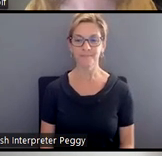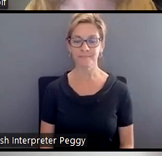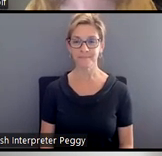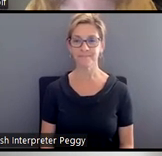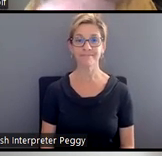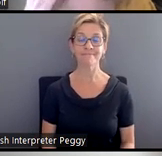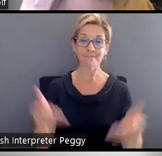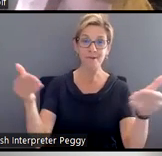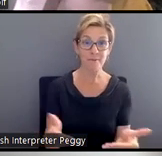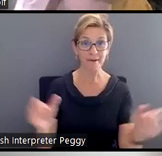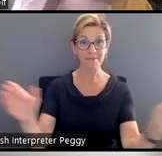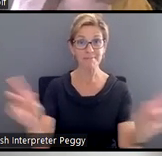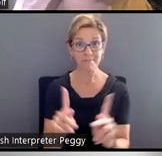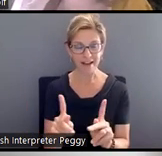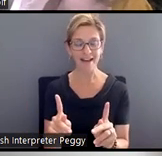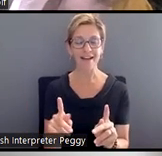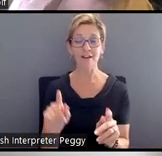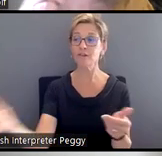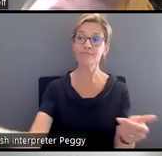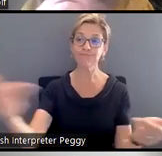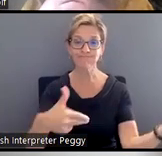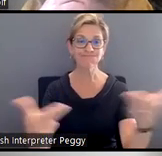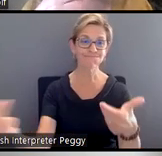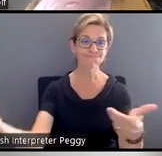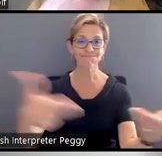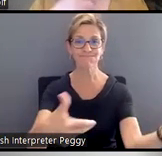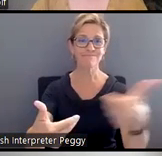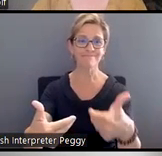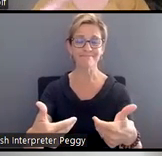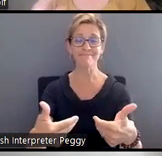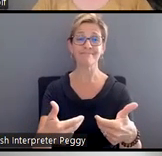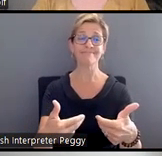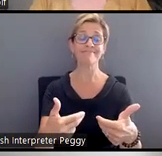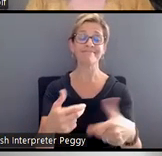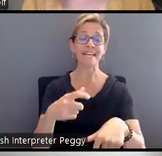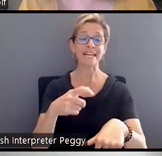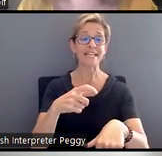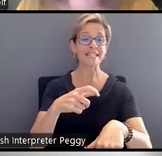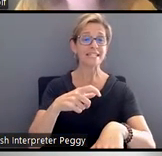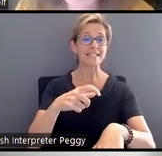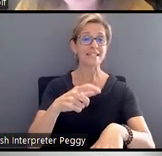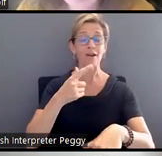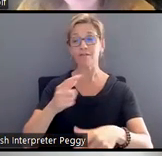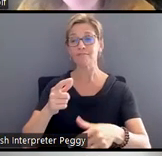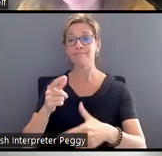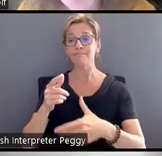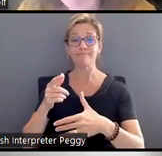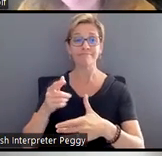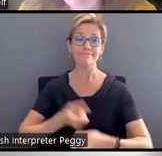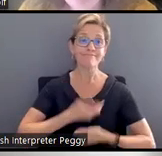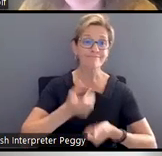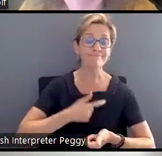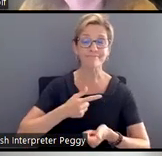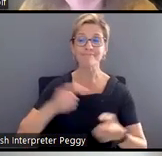Okay, welcome back, everybody. As you're coming in, we won't have time to go over this with individual sharing. If you could just make some